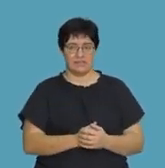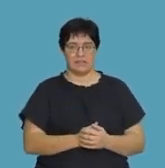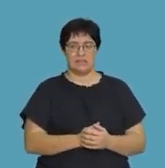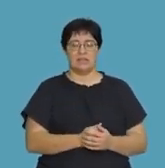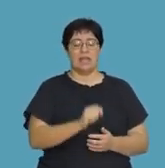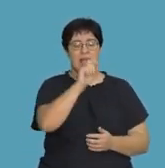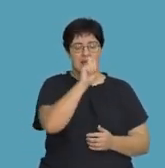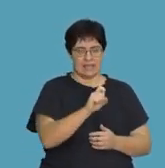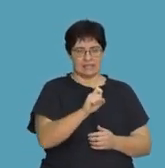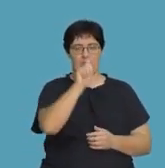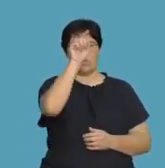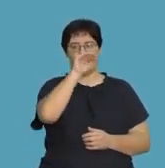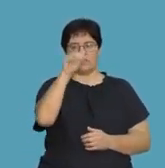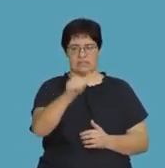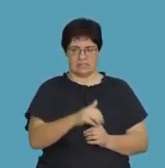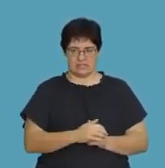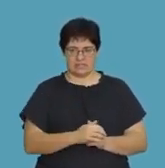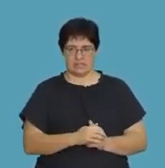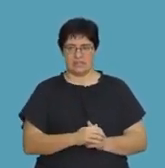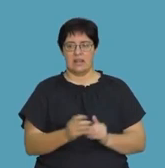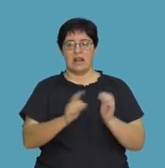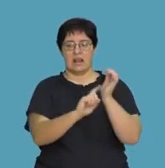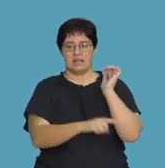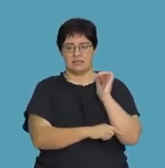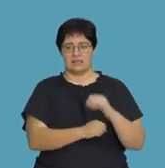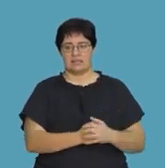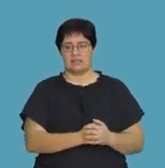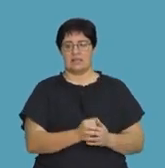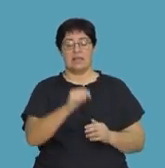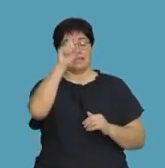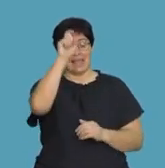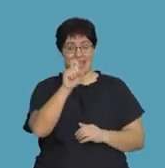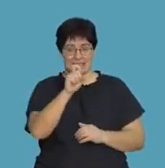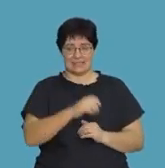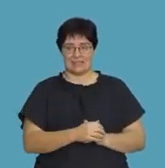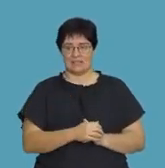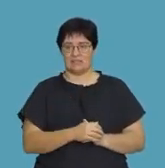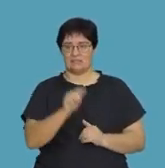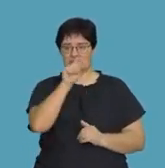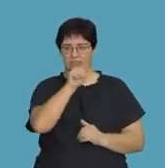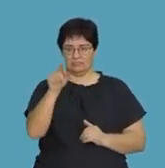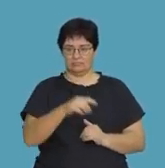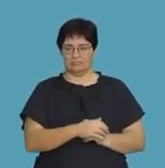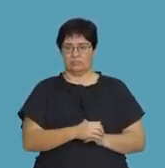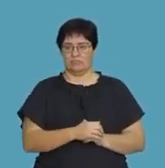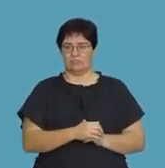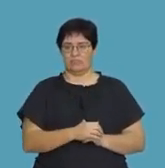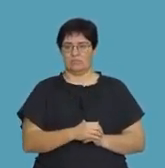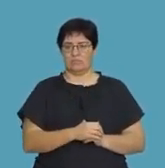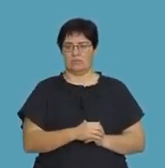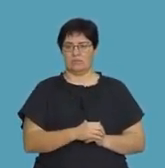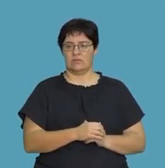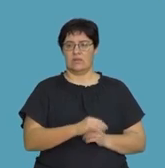to the exponent of 1 over 6. And then lastly, this will be x to the exponent of